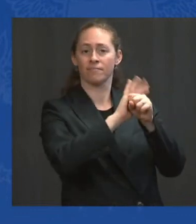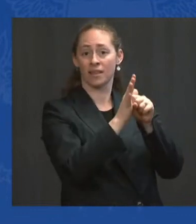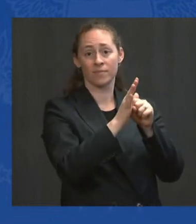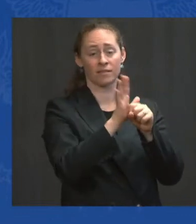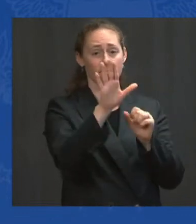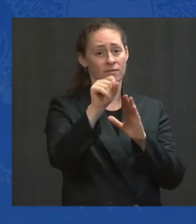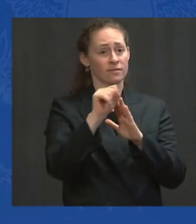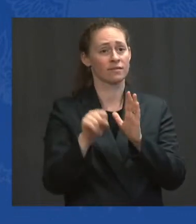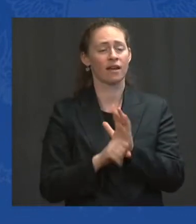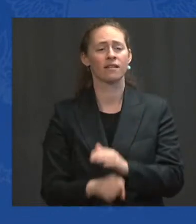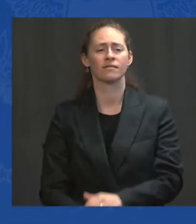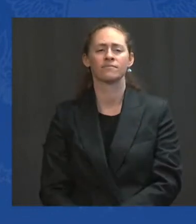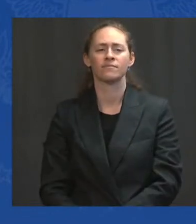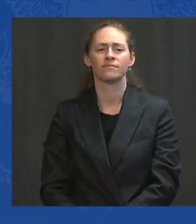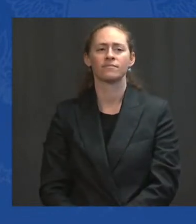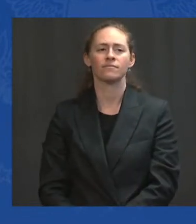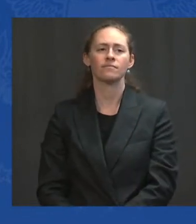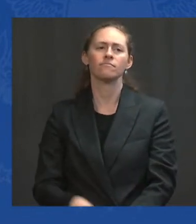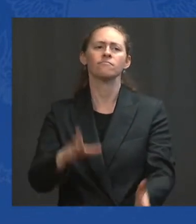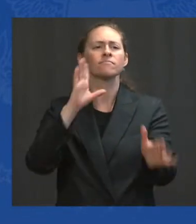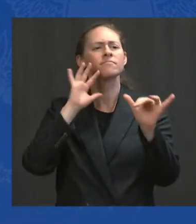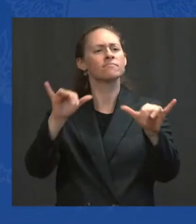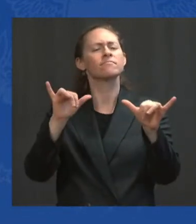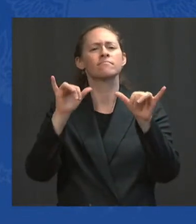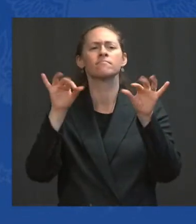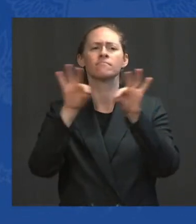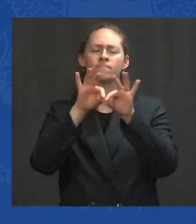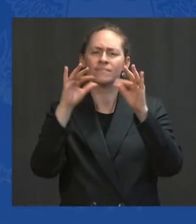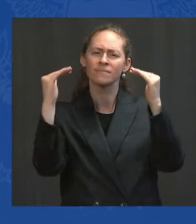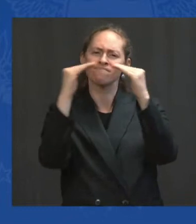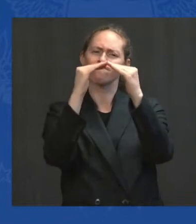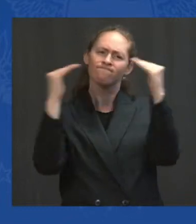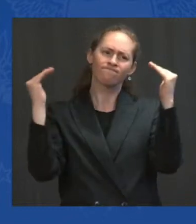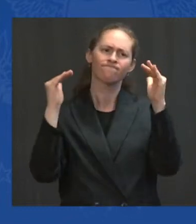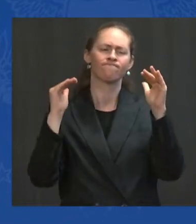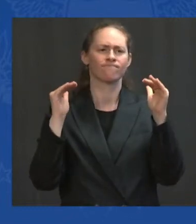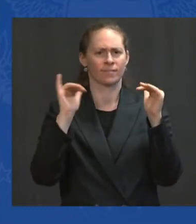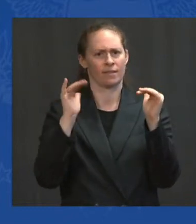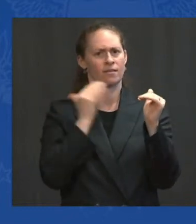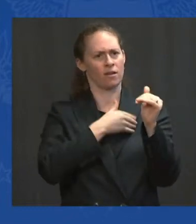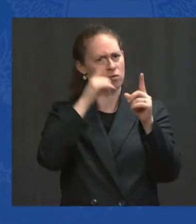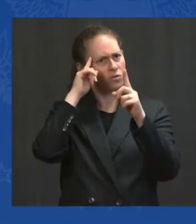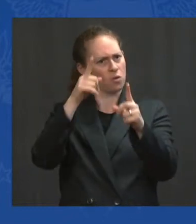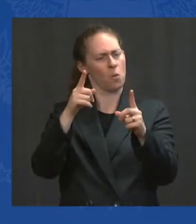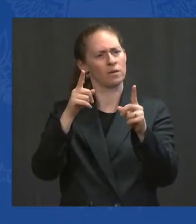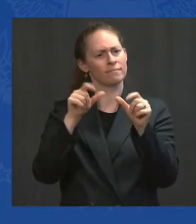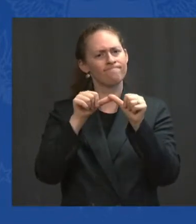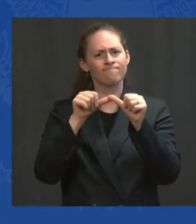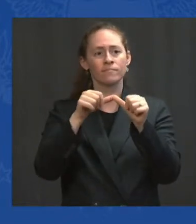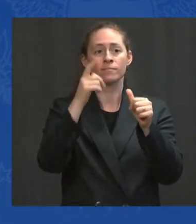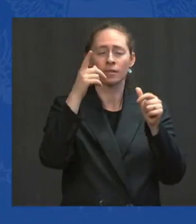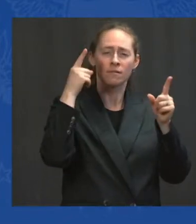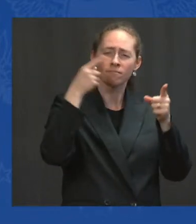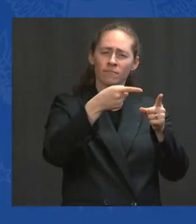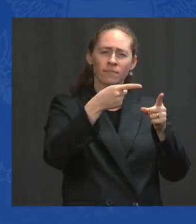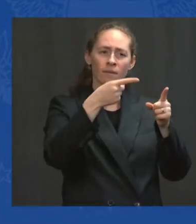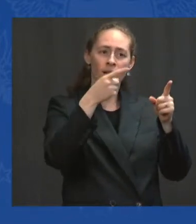keep equity at the center of everything we do, because every person in every community matters.